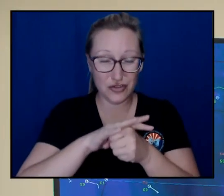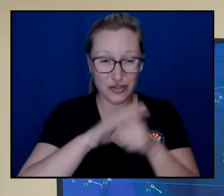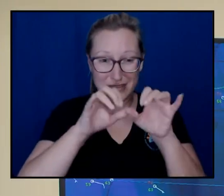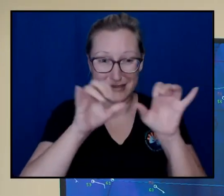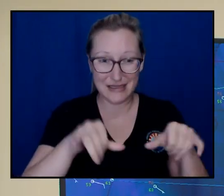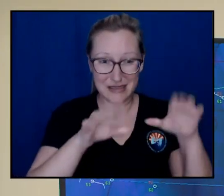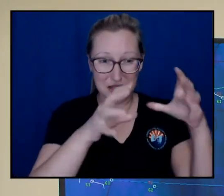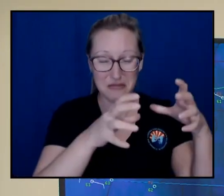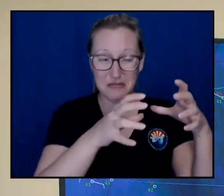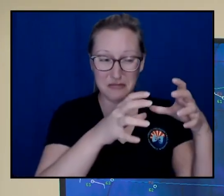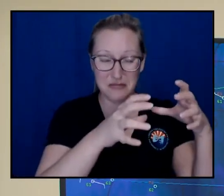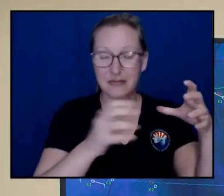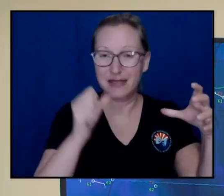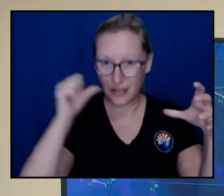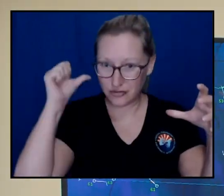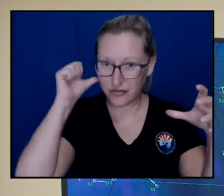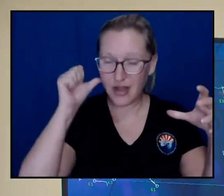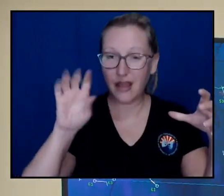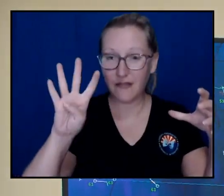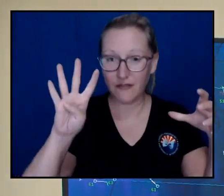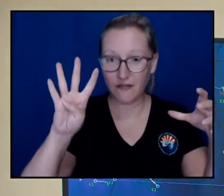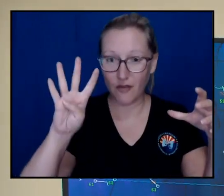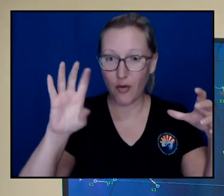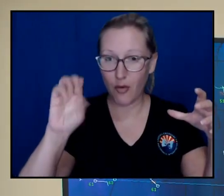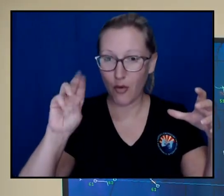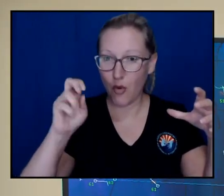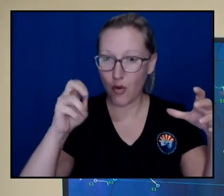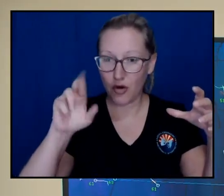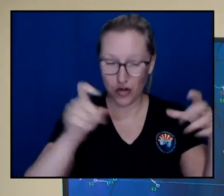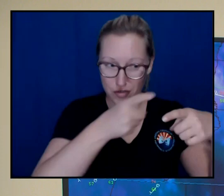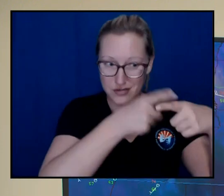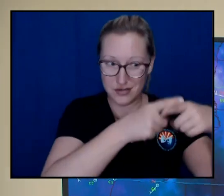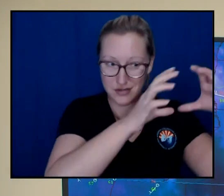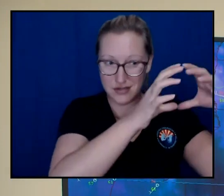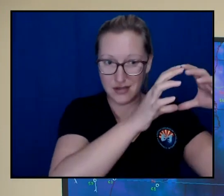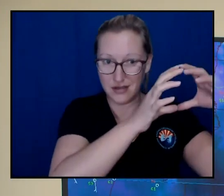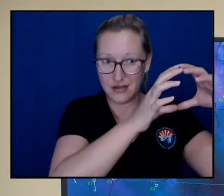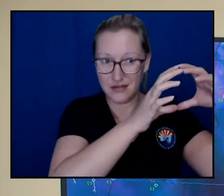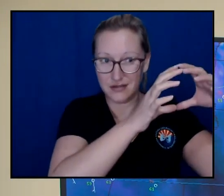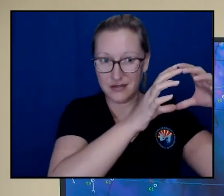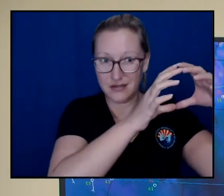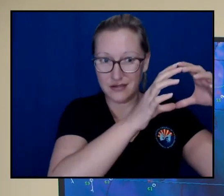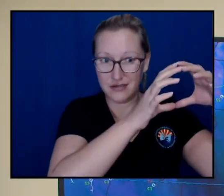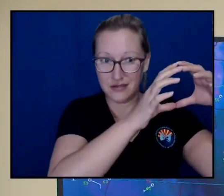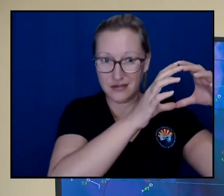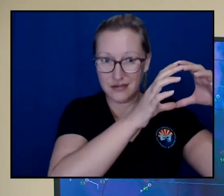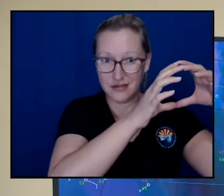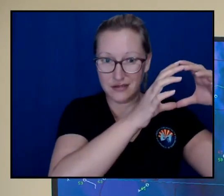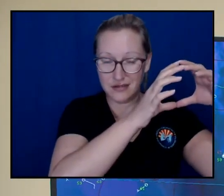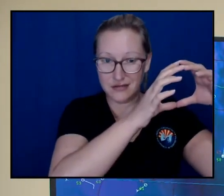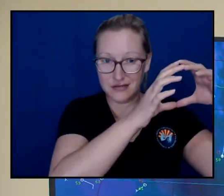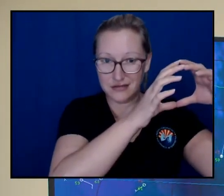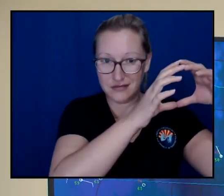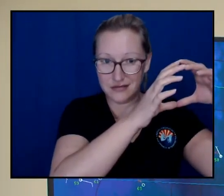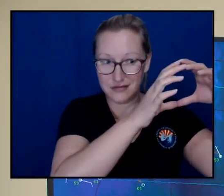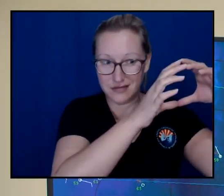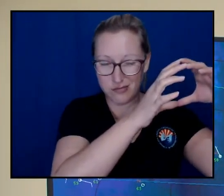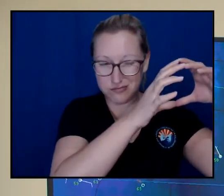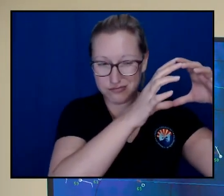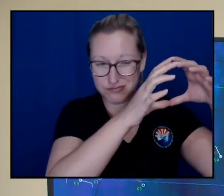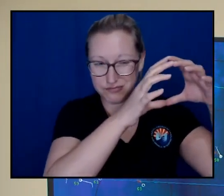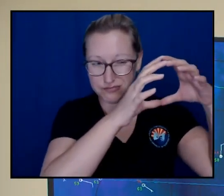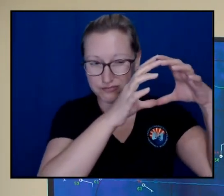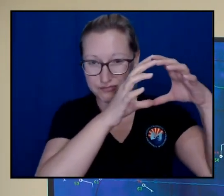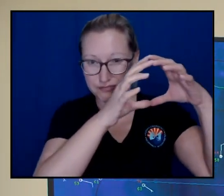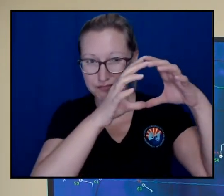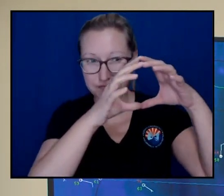Corners where it was yesterday and start to tour the central portion of Colorado as we go